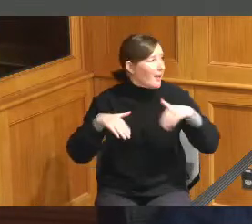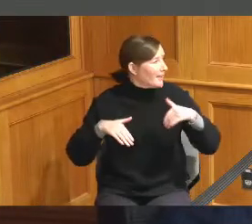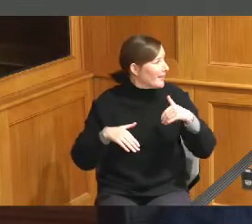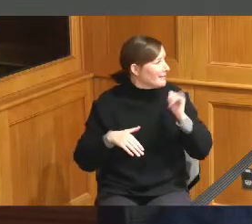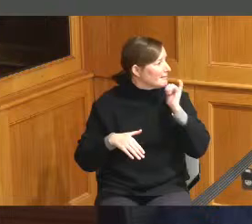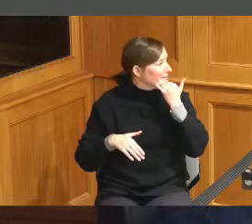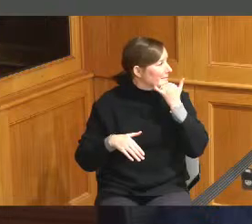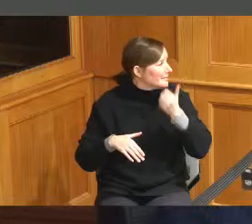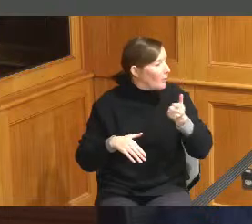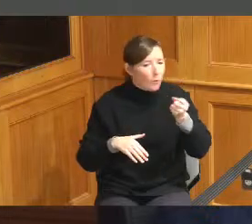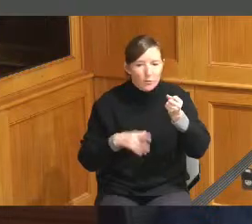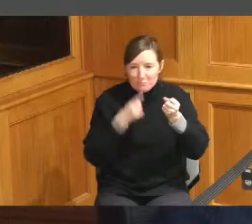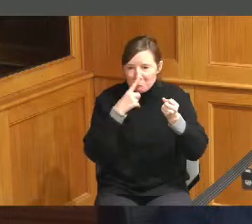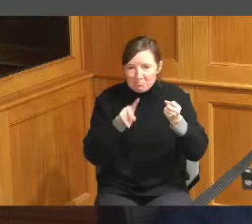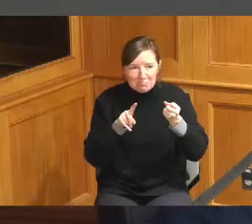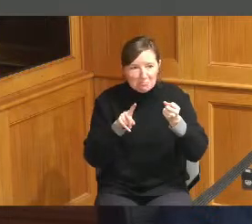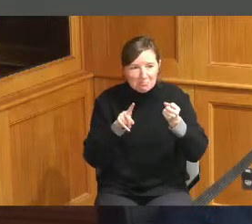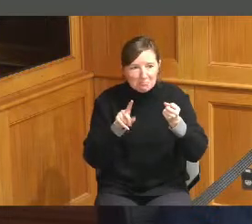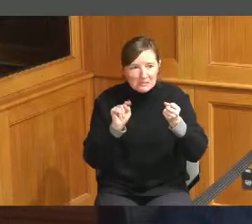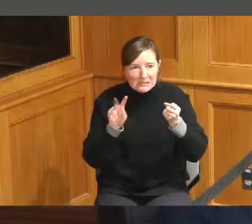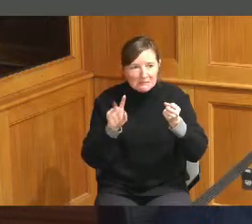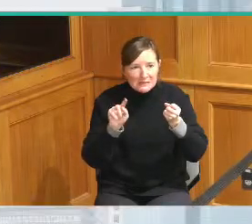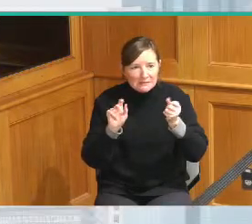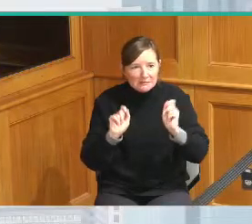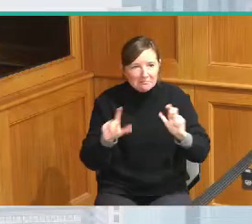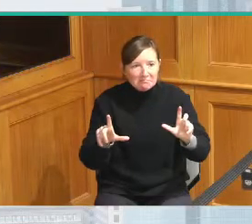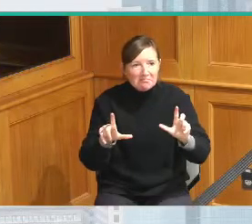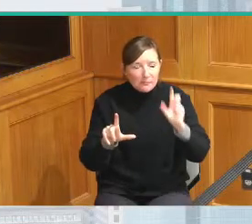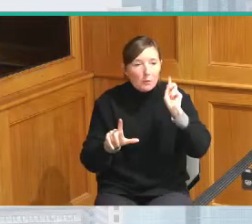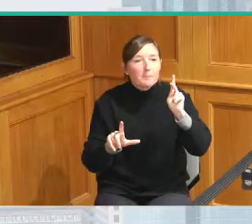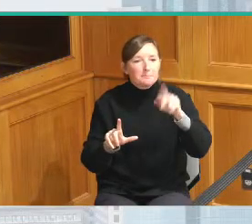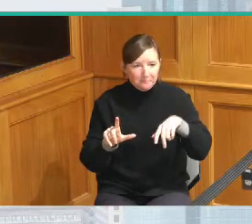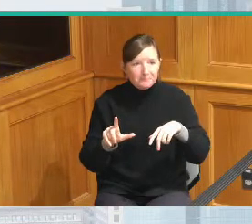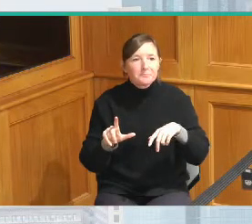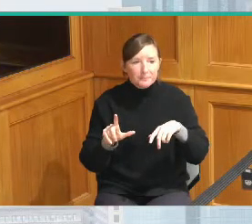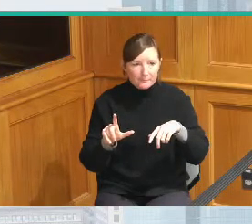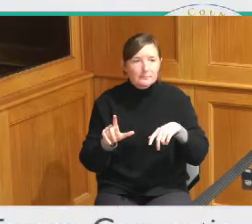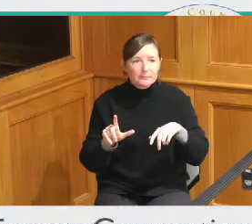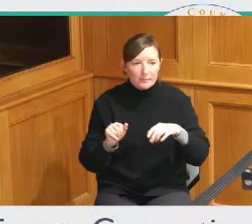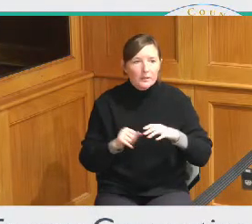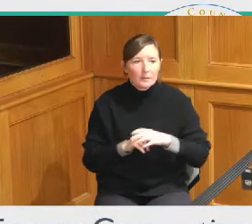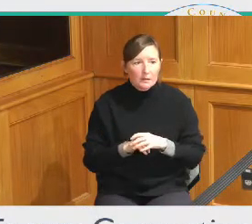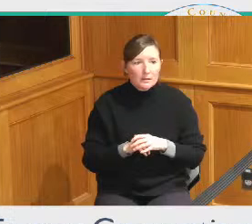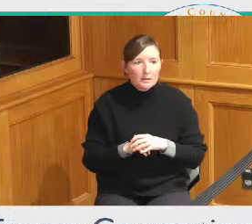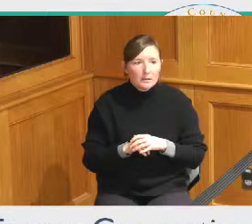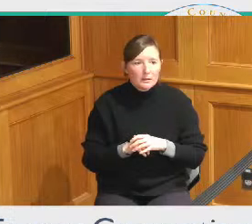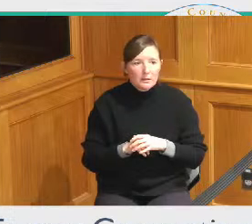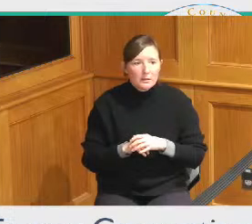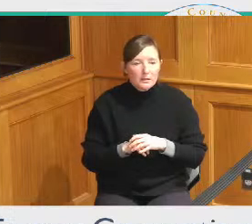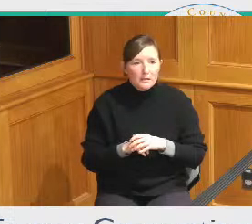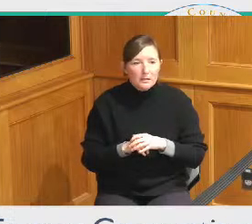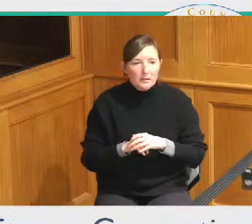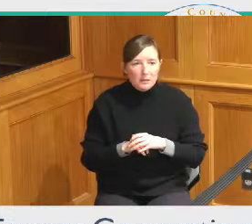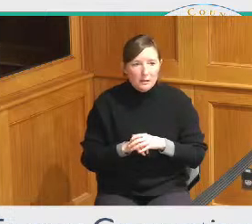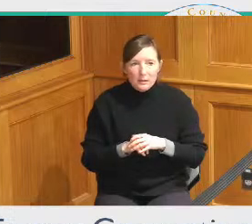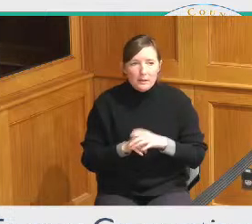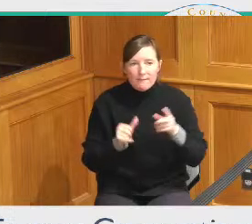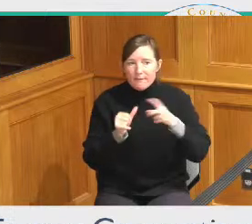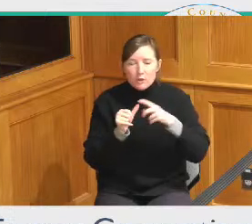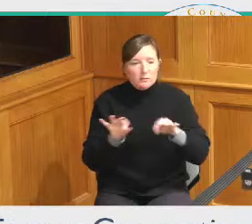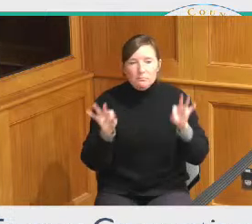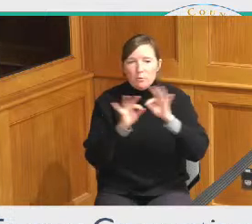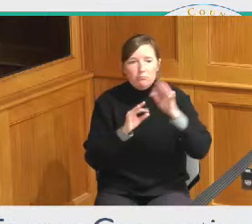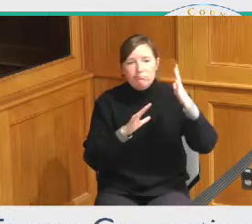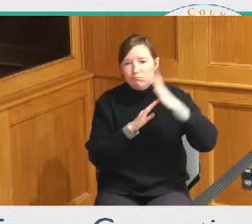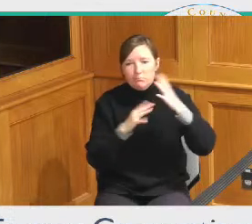you mind hitting that? Thank you. Thank you. So the just first and